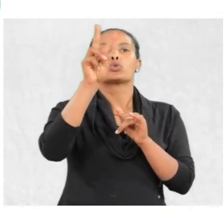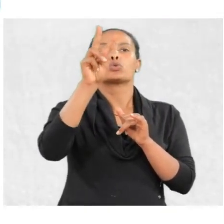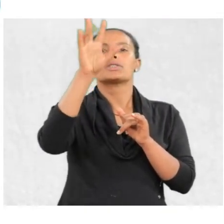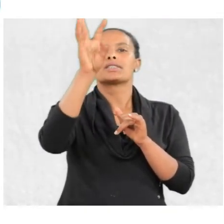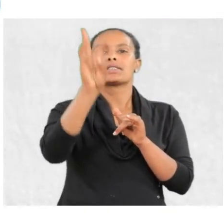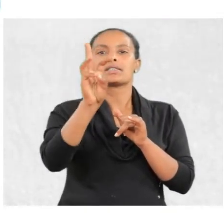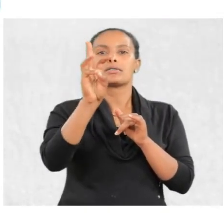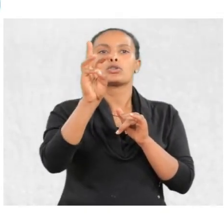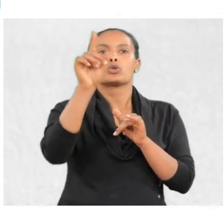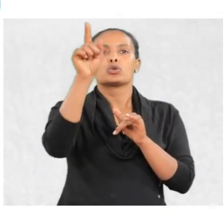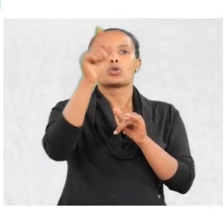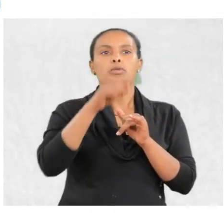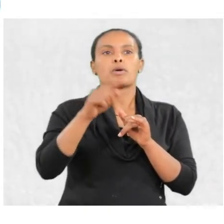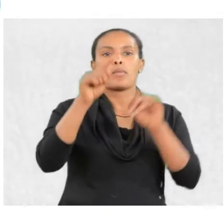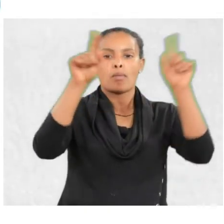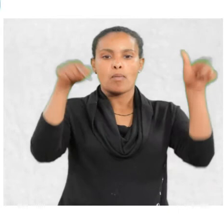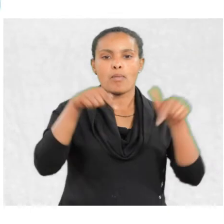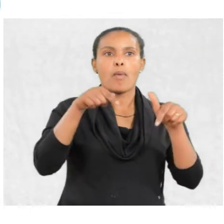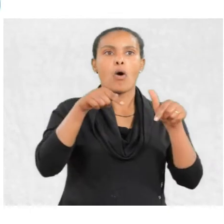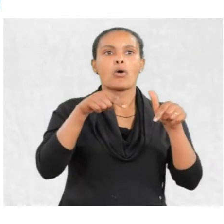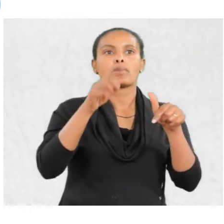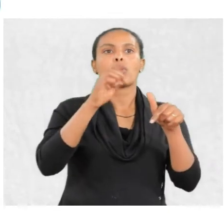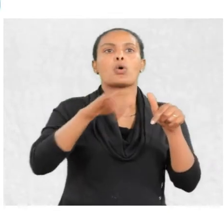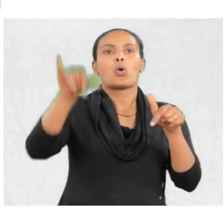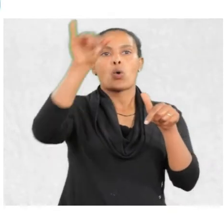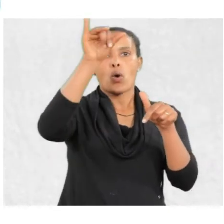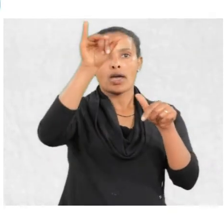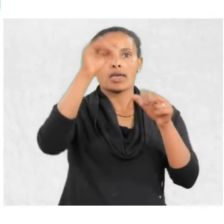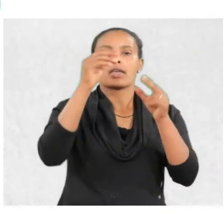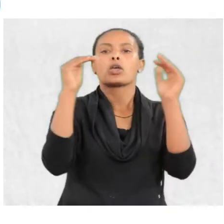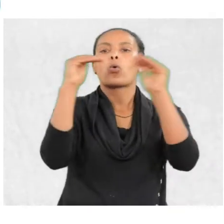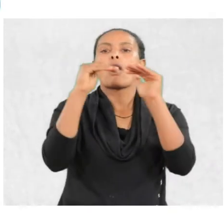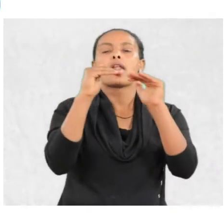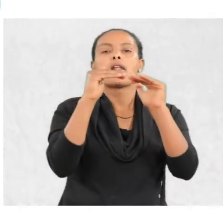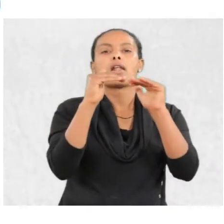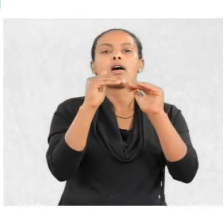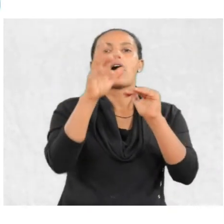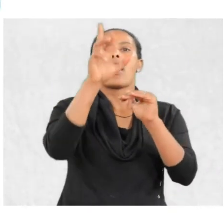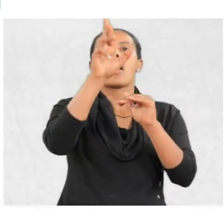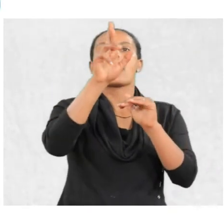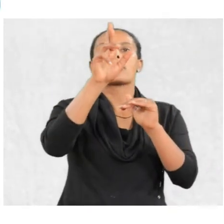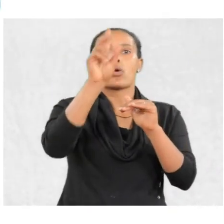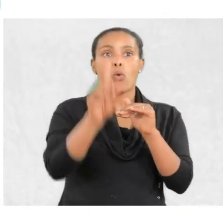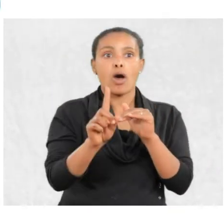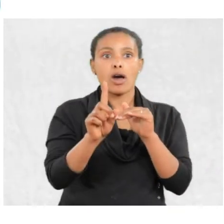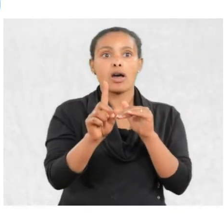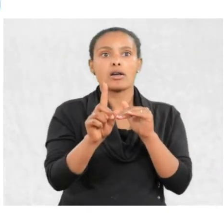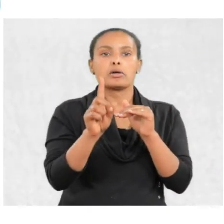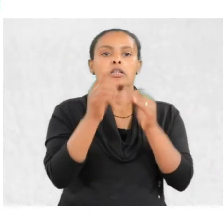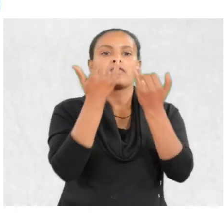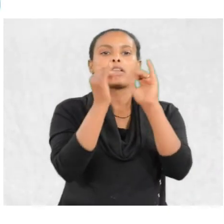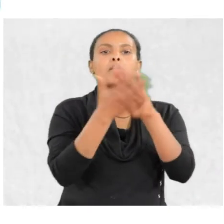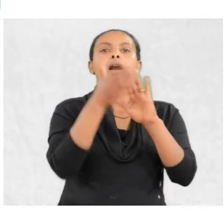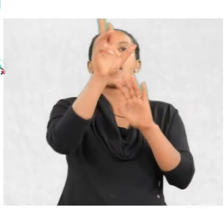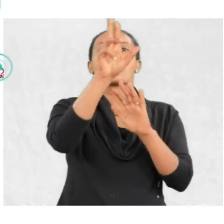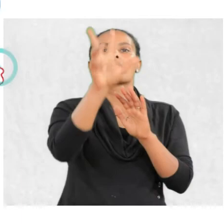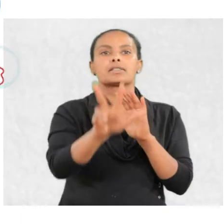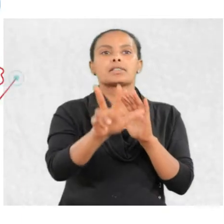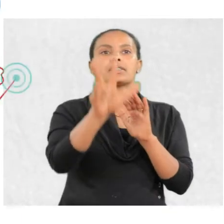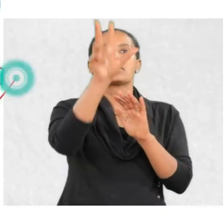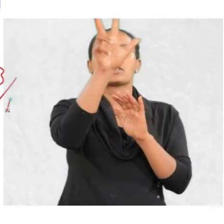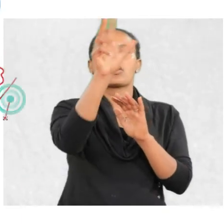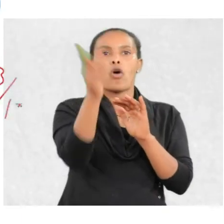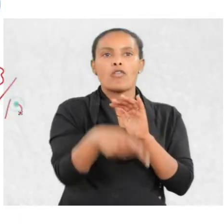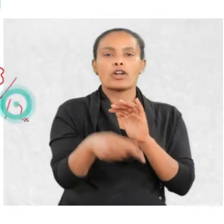1.526 to the power Y equal R1 divided by R3 is 3 over